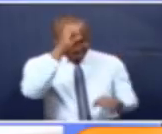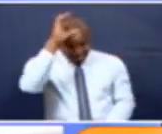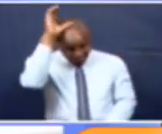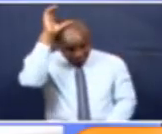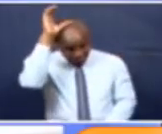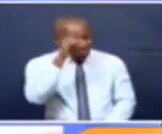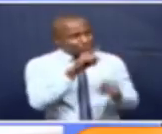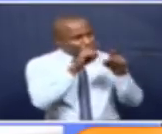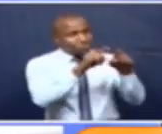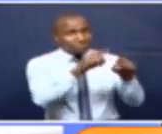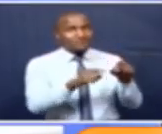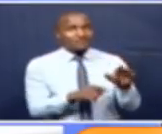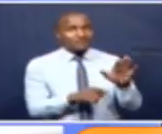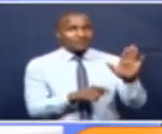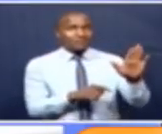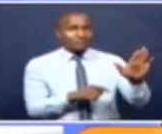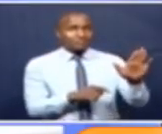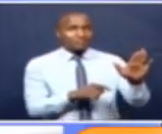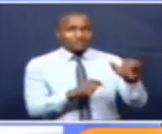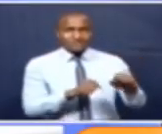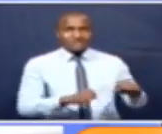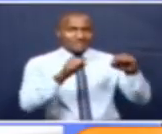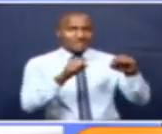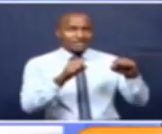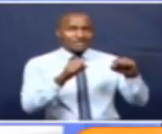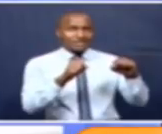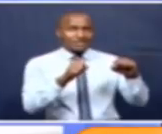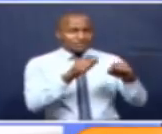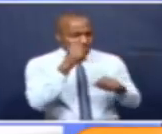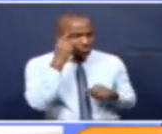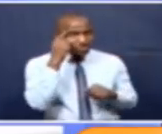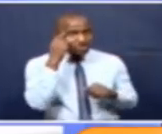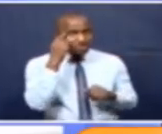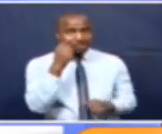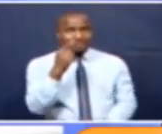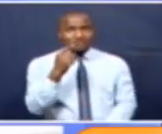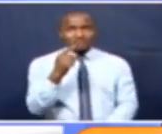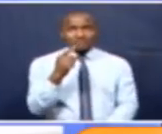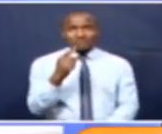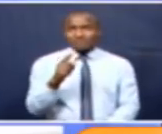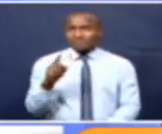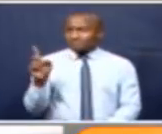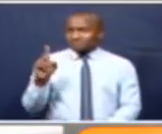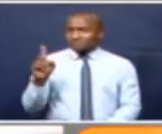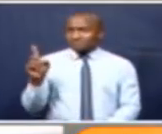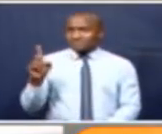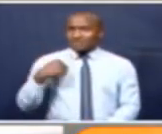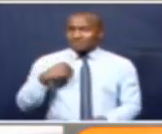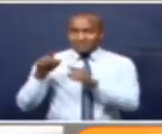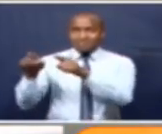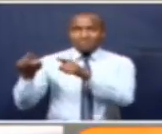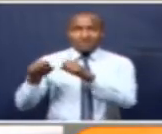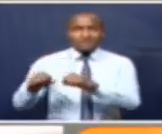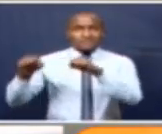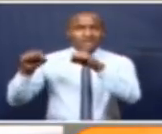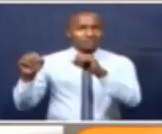Very critical of his chairmanship, if you will. You think he's... I have actually not been critical of Chairman Chebukati.